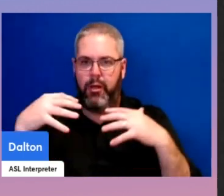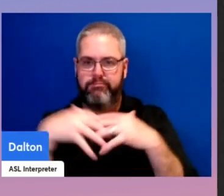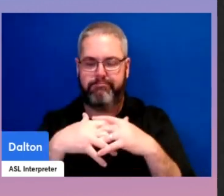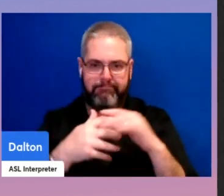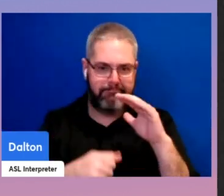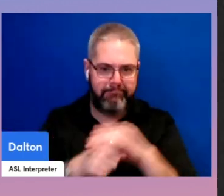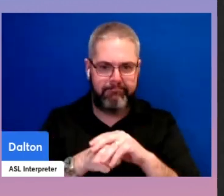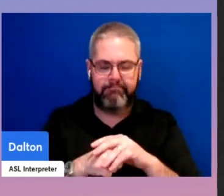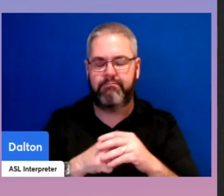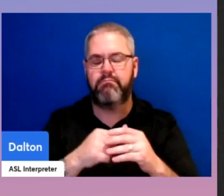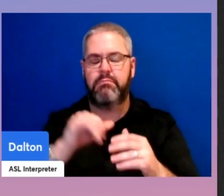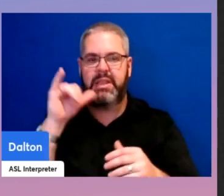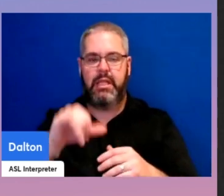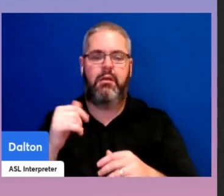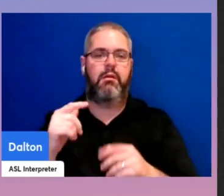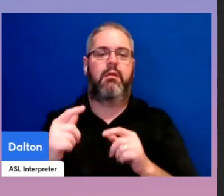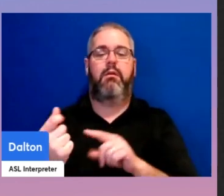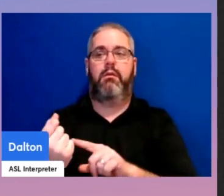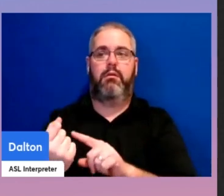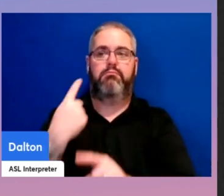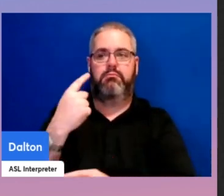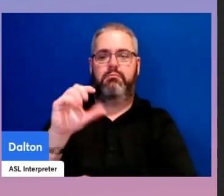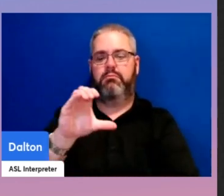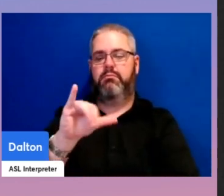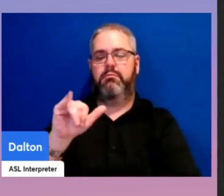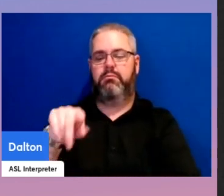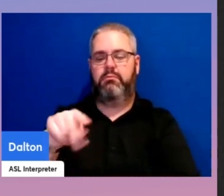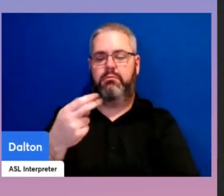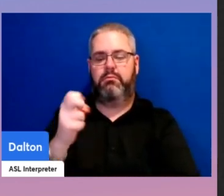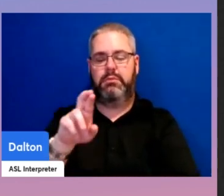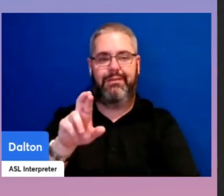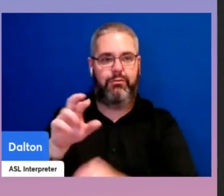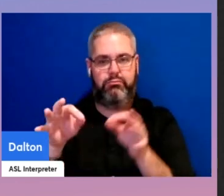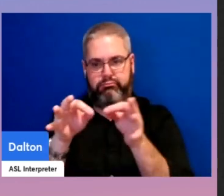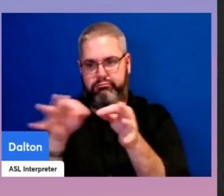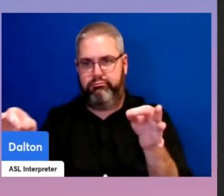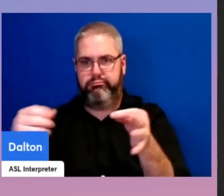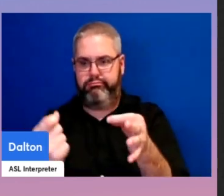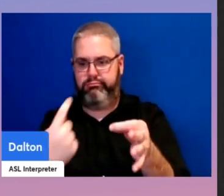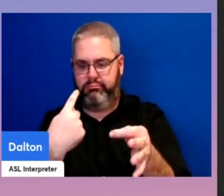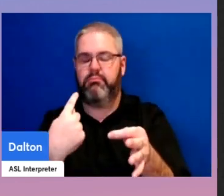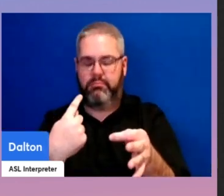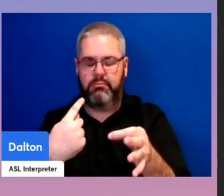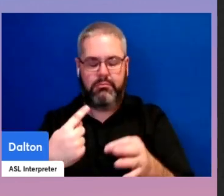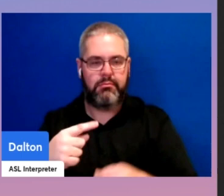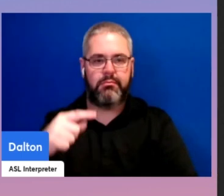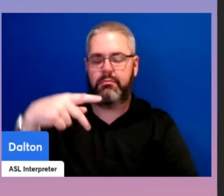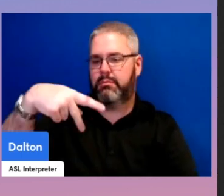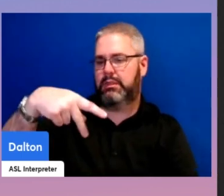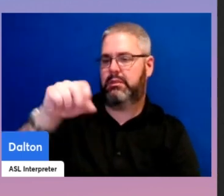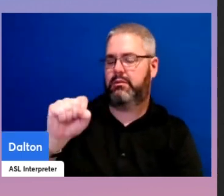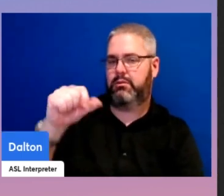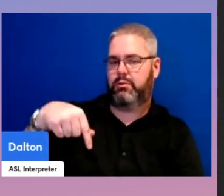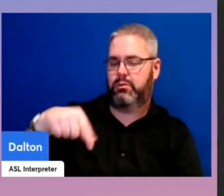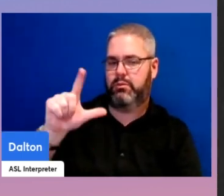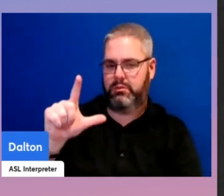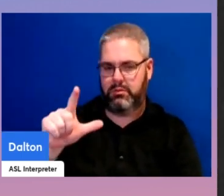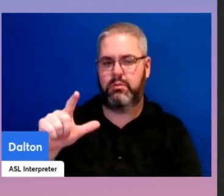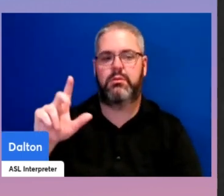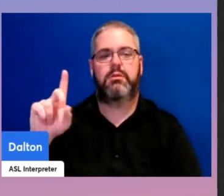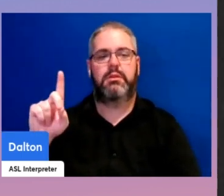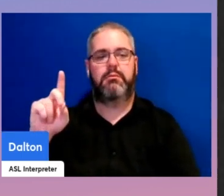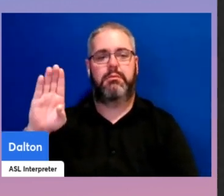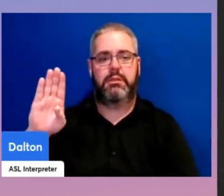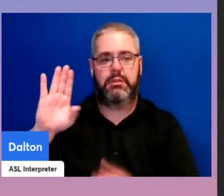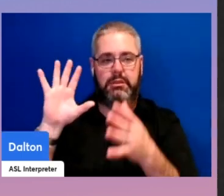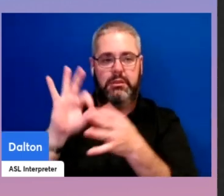that, and we get back our return ciphertext. The next thing we do is we run this PSQL DB connect, the